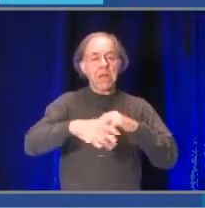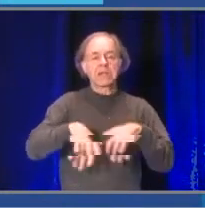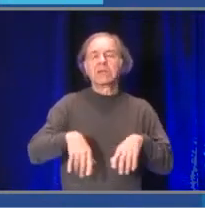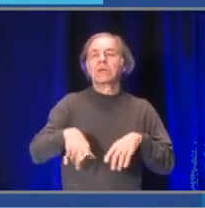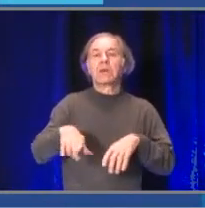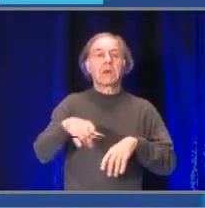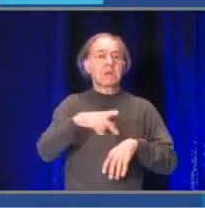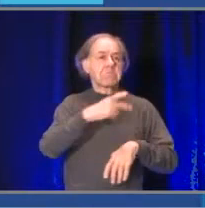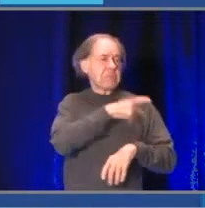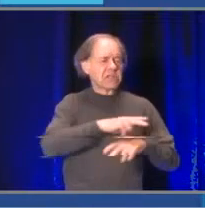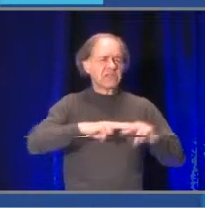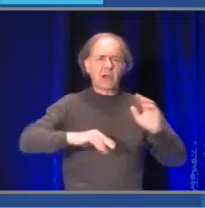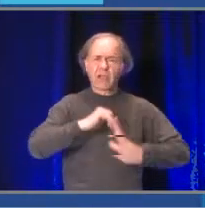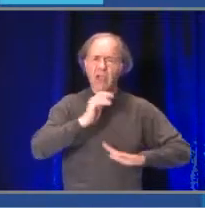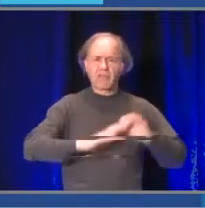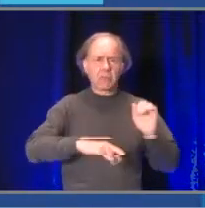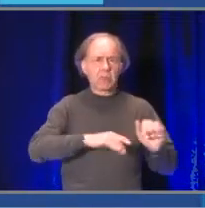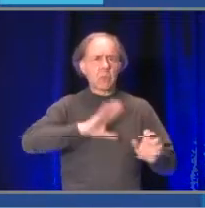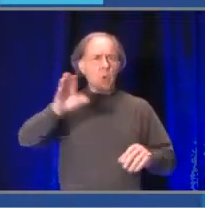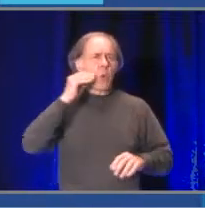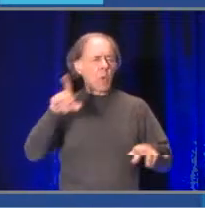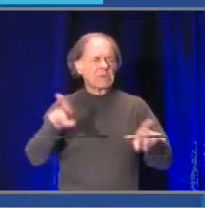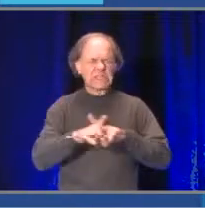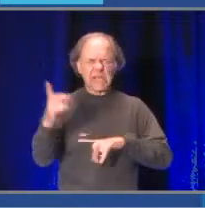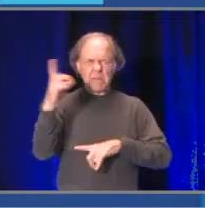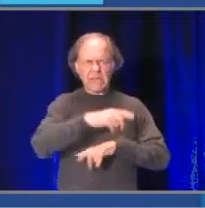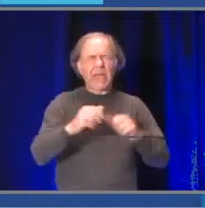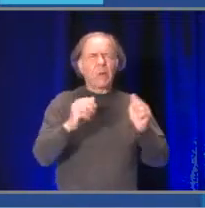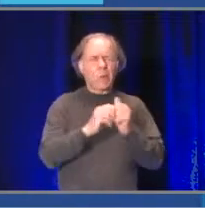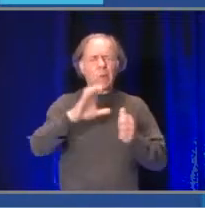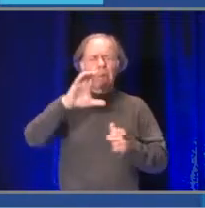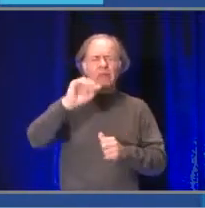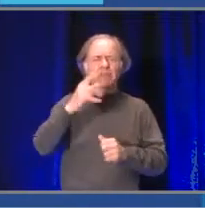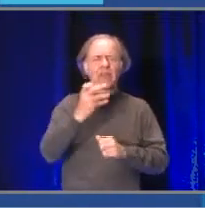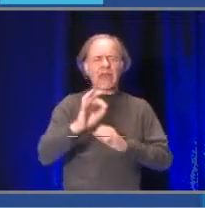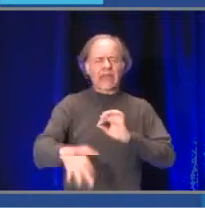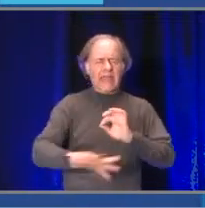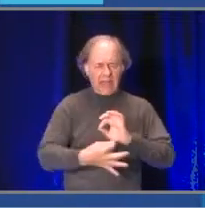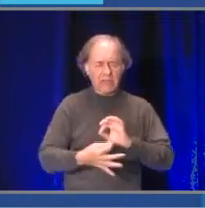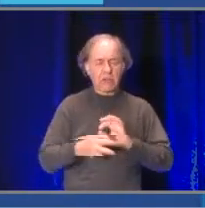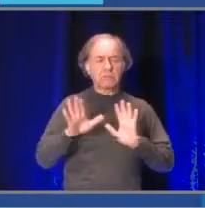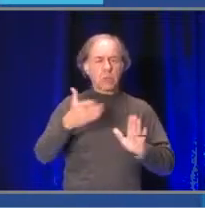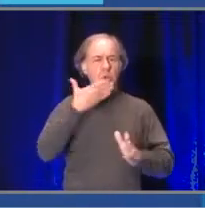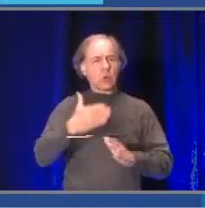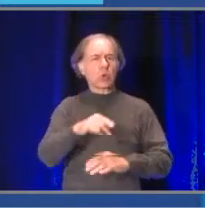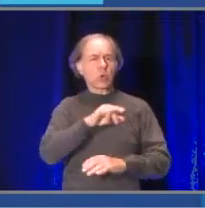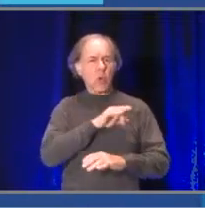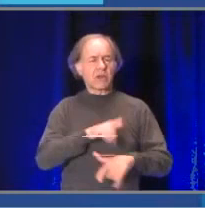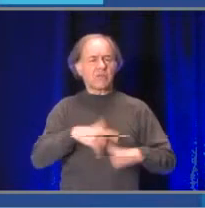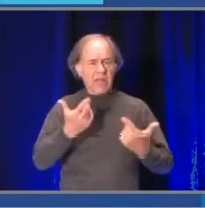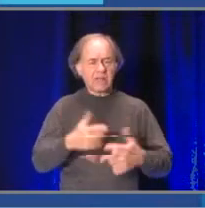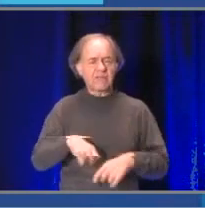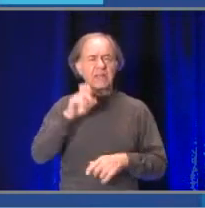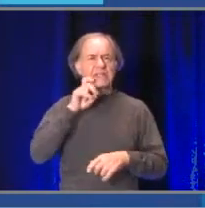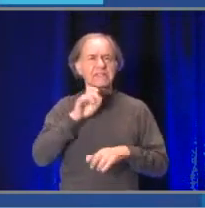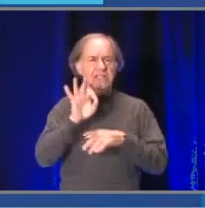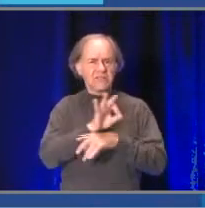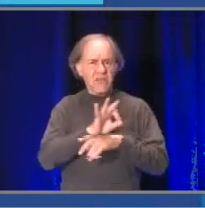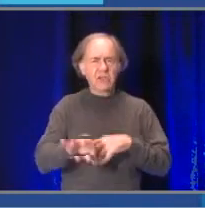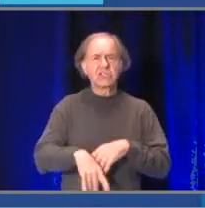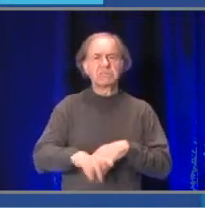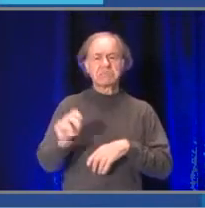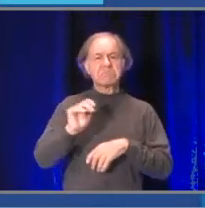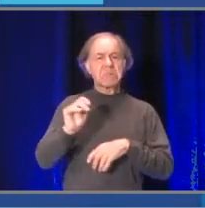easy. Patients go home the same day with a catheter. Patients' quality of life is maintained. Their sexual function, urinary control, and their